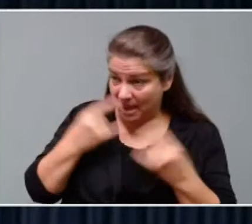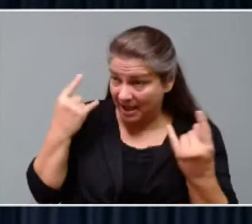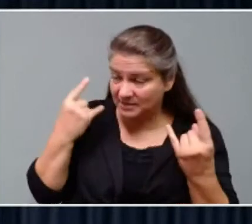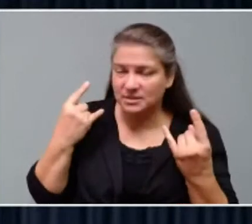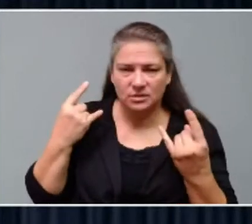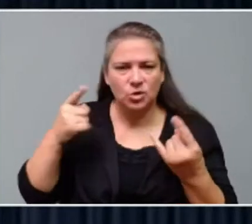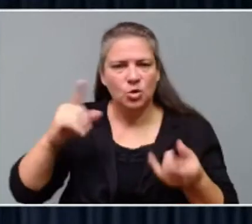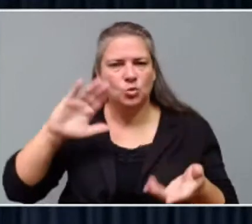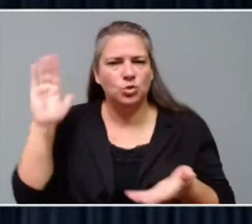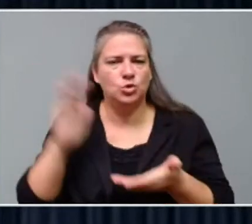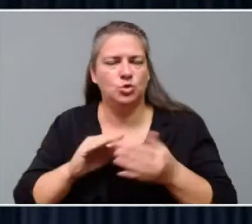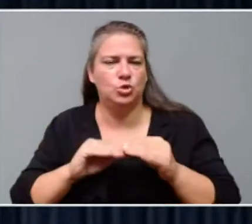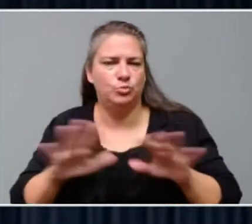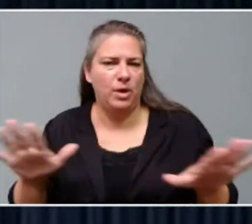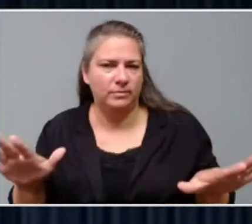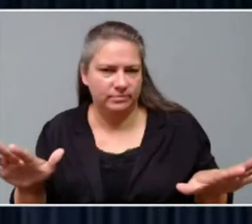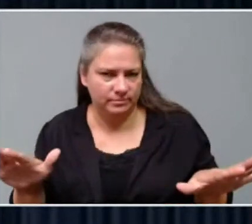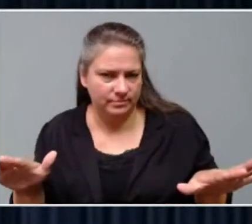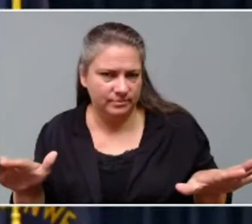spread of the virus.